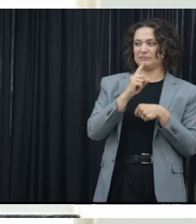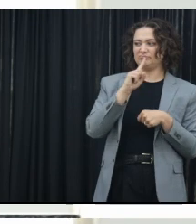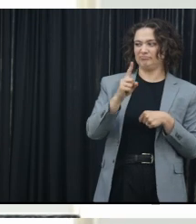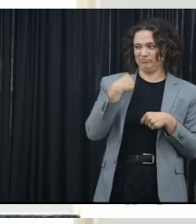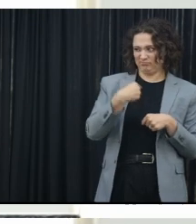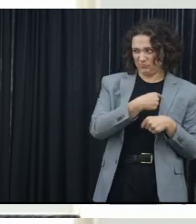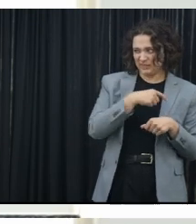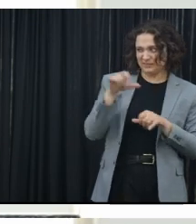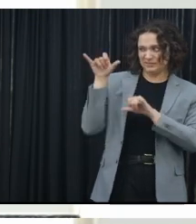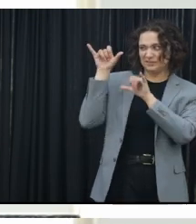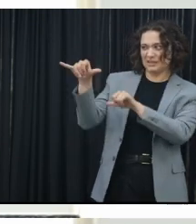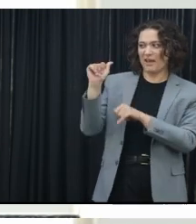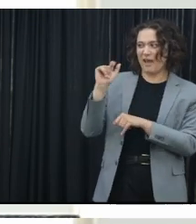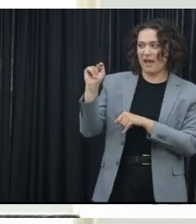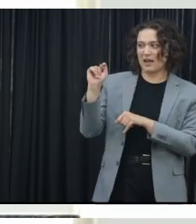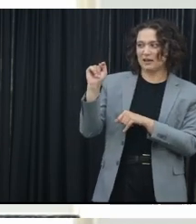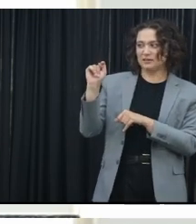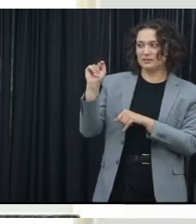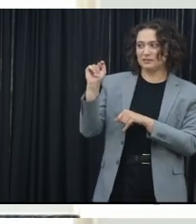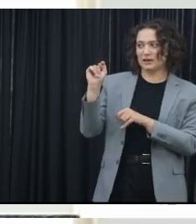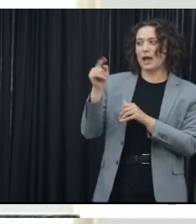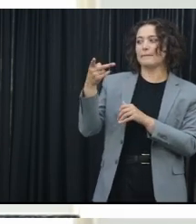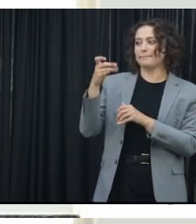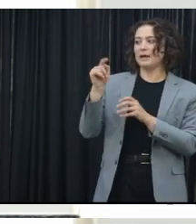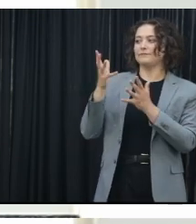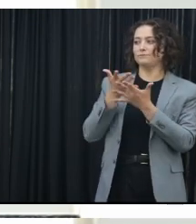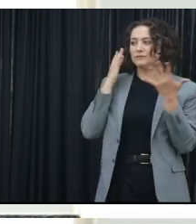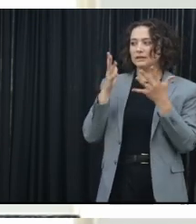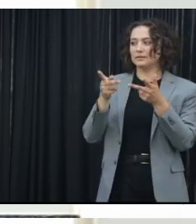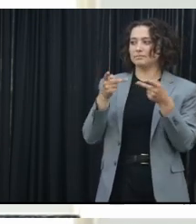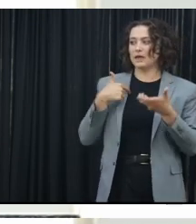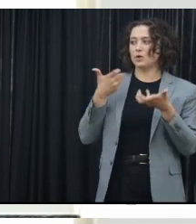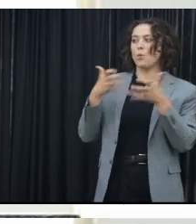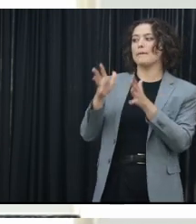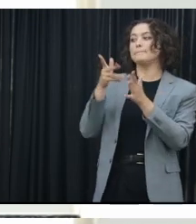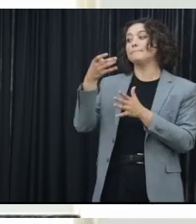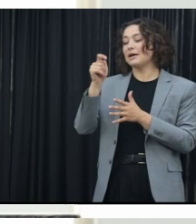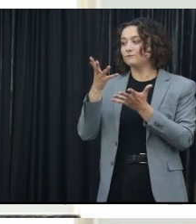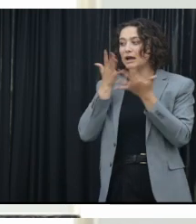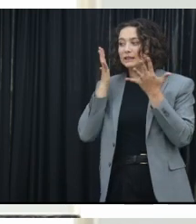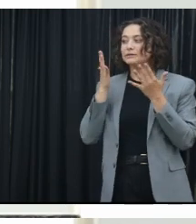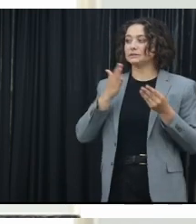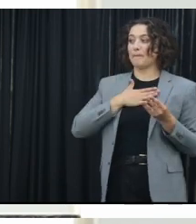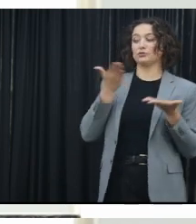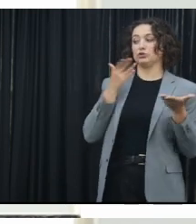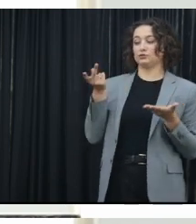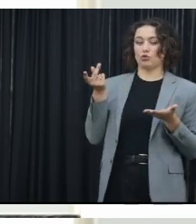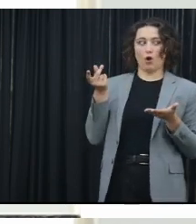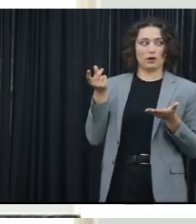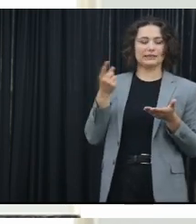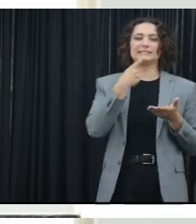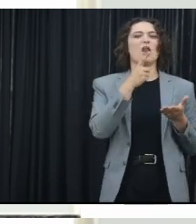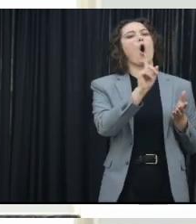no, I don't want a pet-friendly. This is my service dog. So it's the only room we have left.